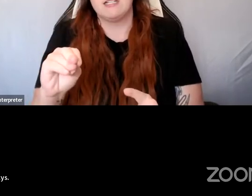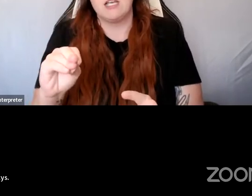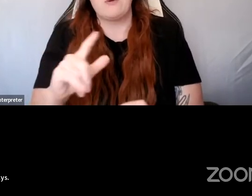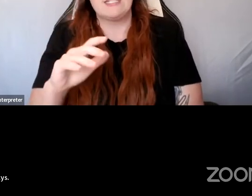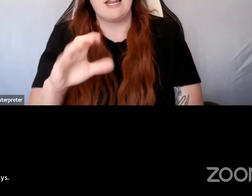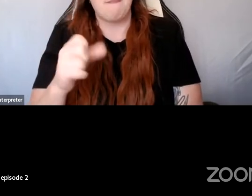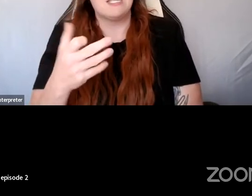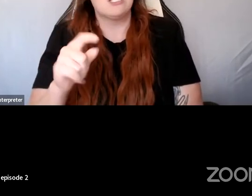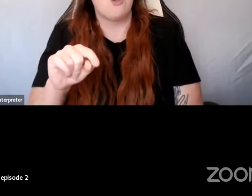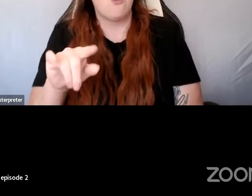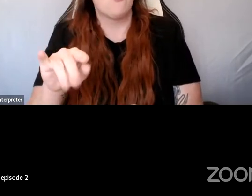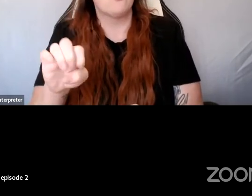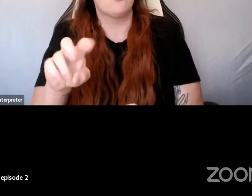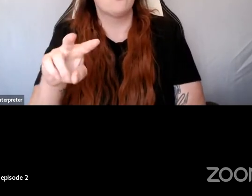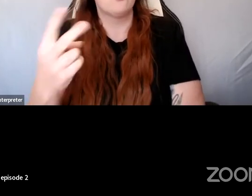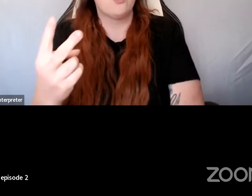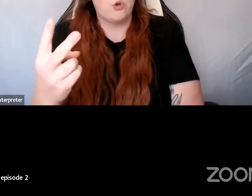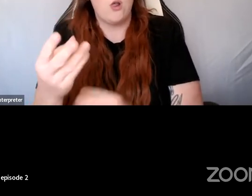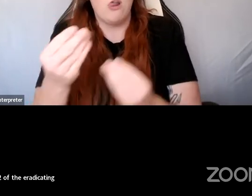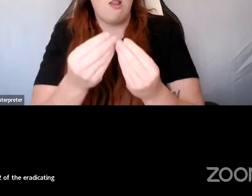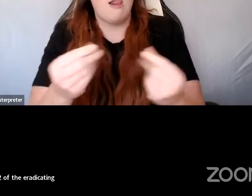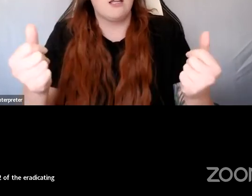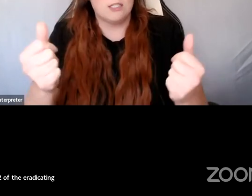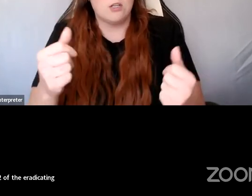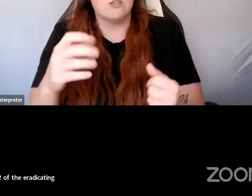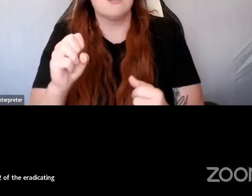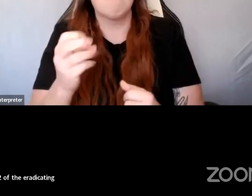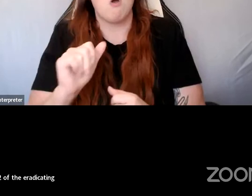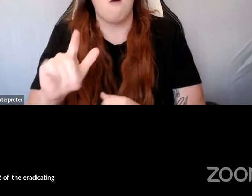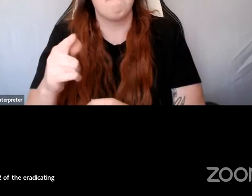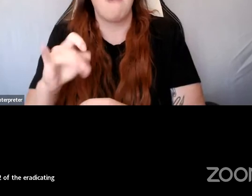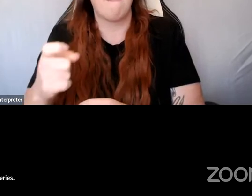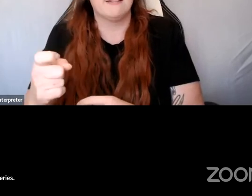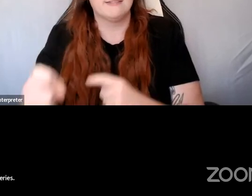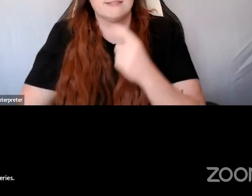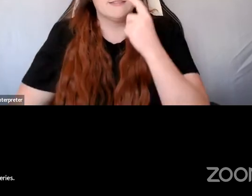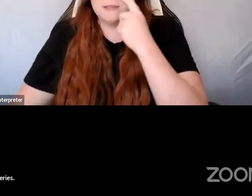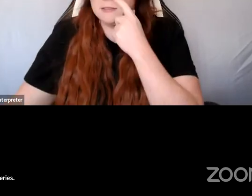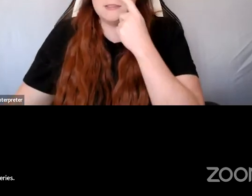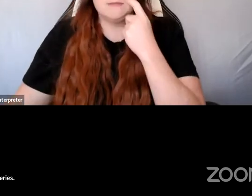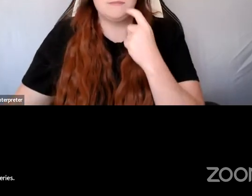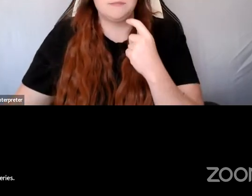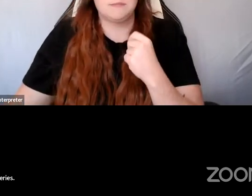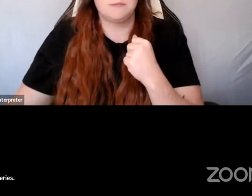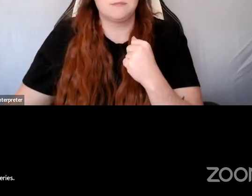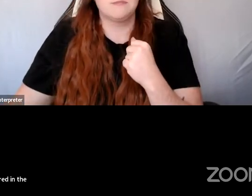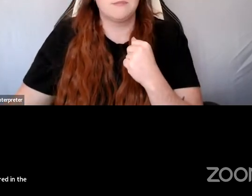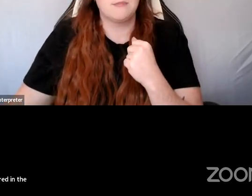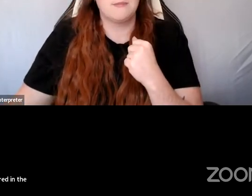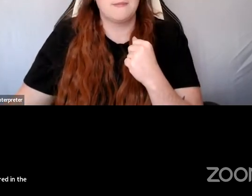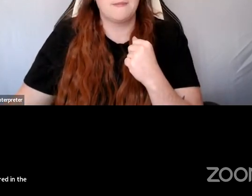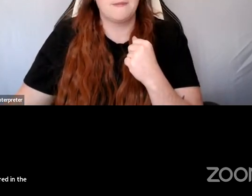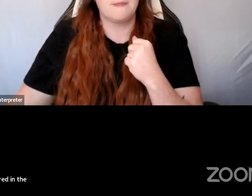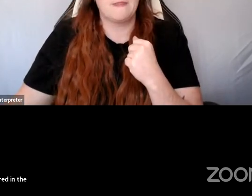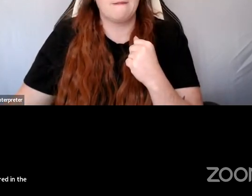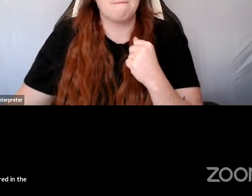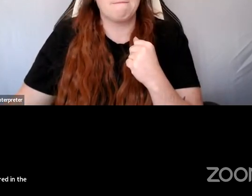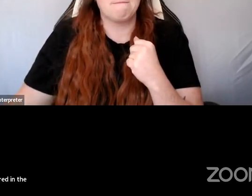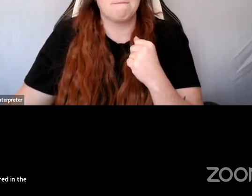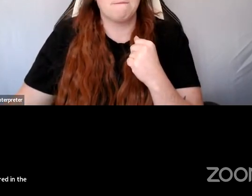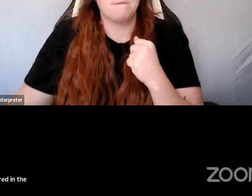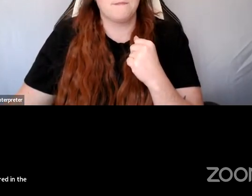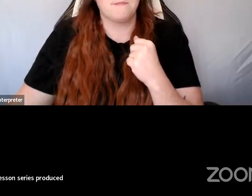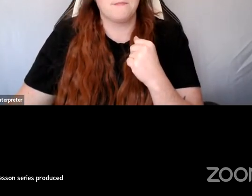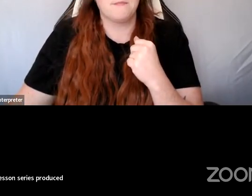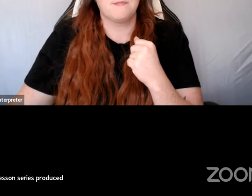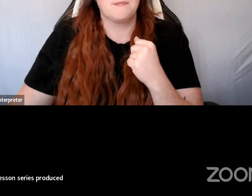of the eradicating smallpox docu-series and he's also featured in the nine lessons series produced by